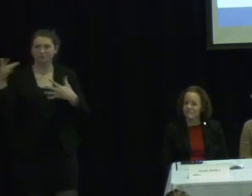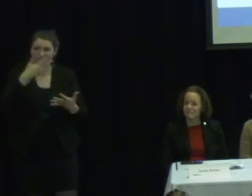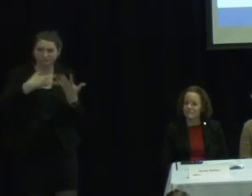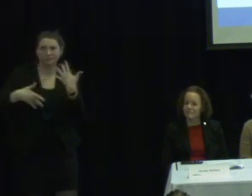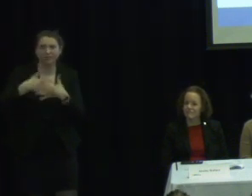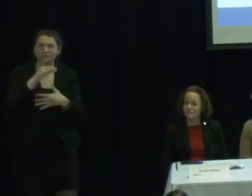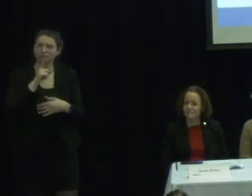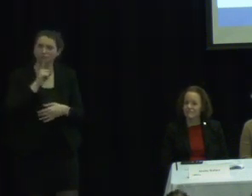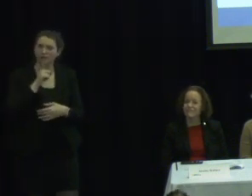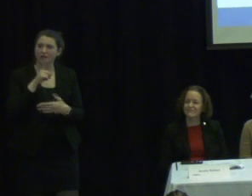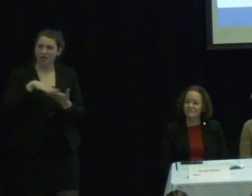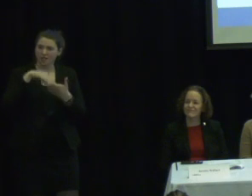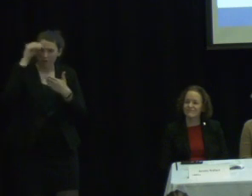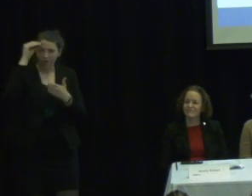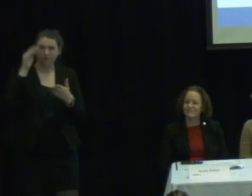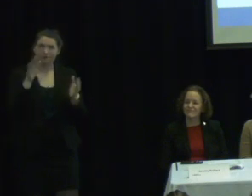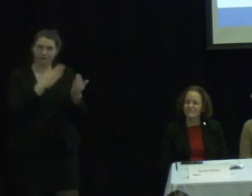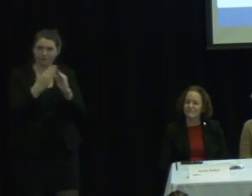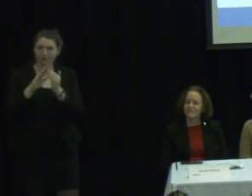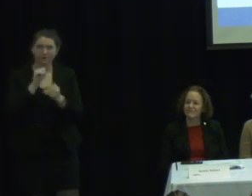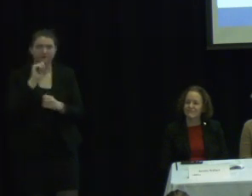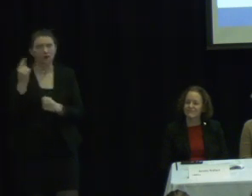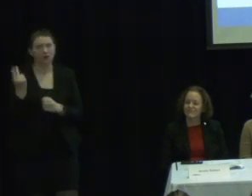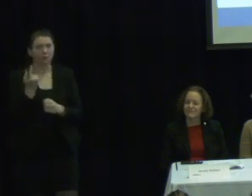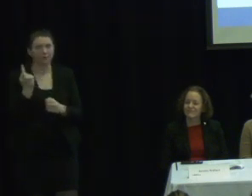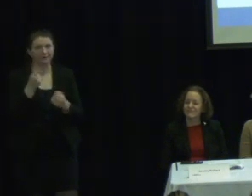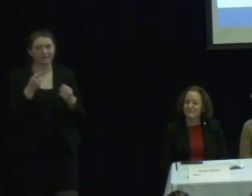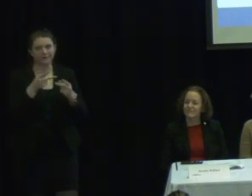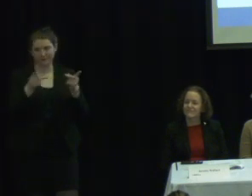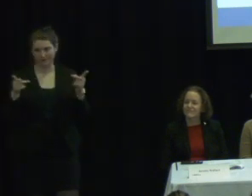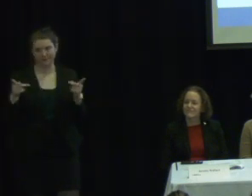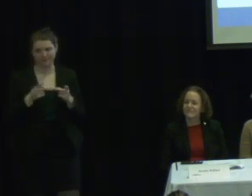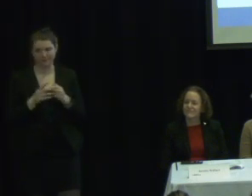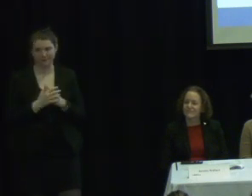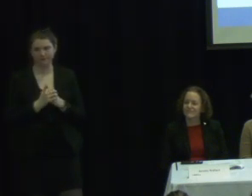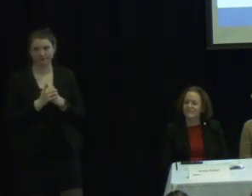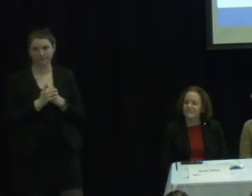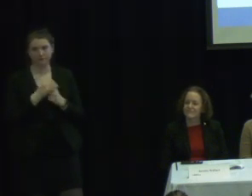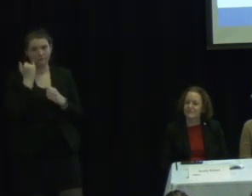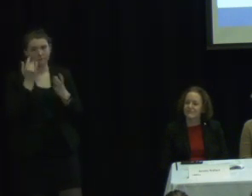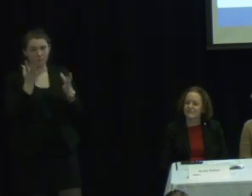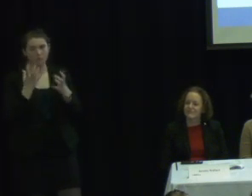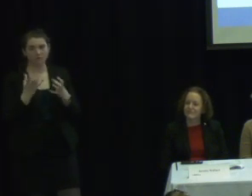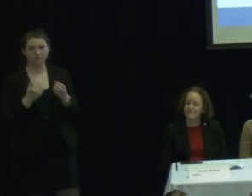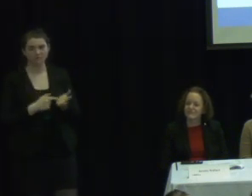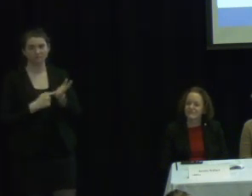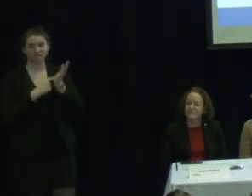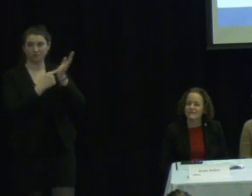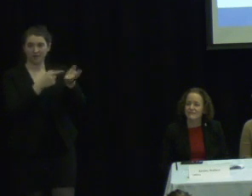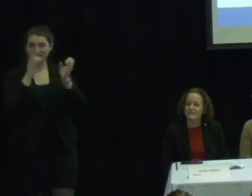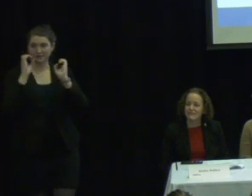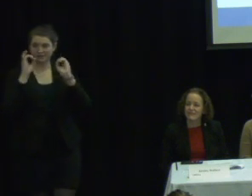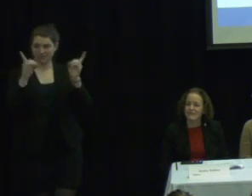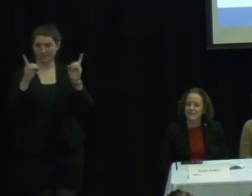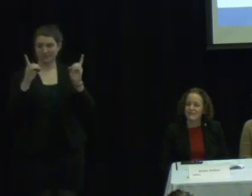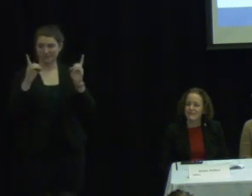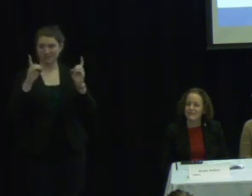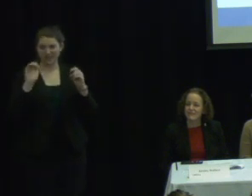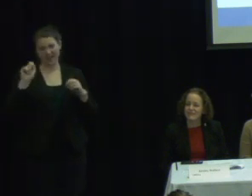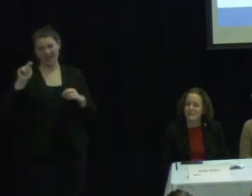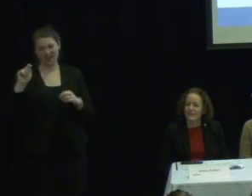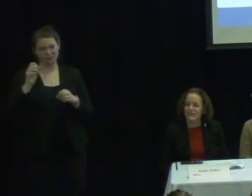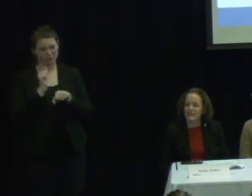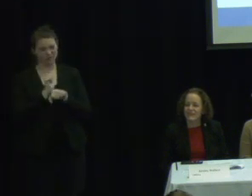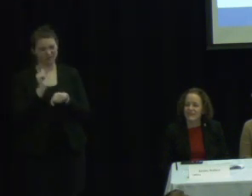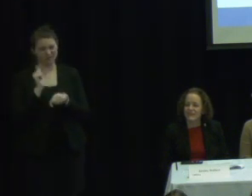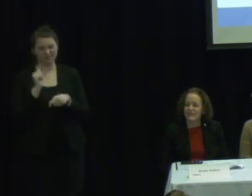It's a true learning community. And in fact, if you'd like to showcase education at work, if you do have to move it down the